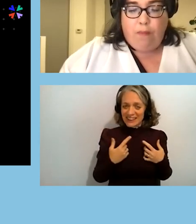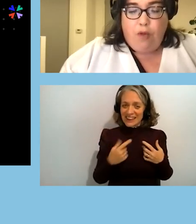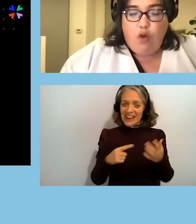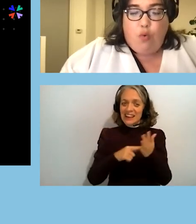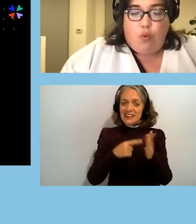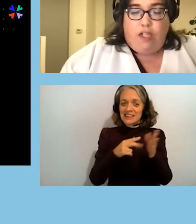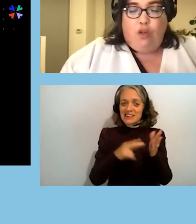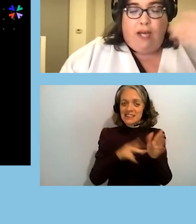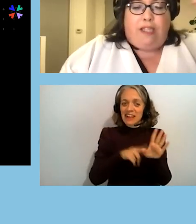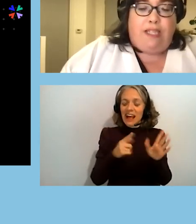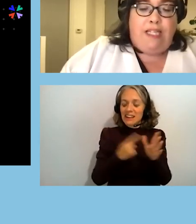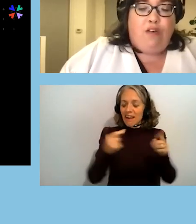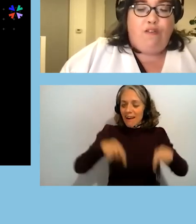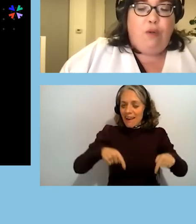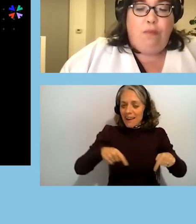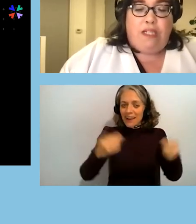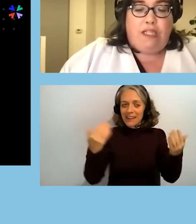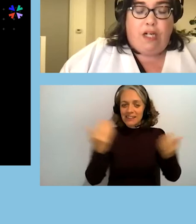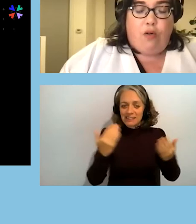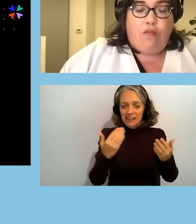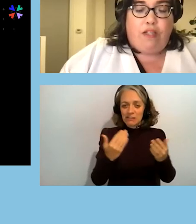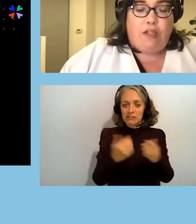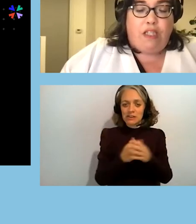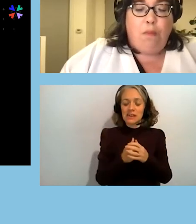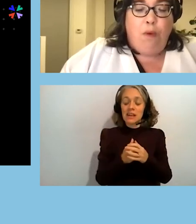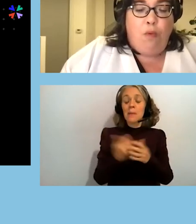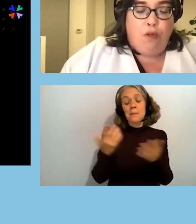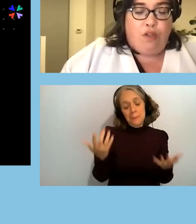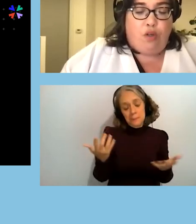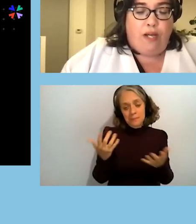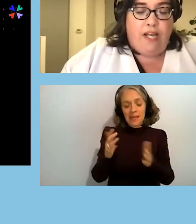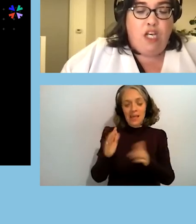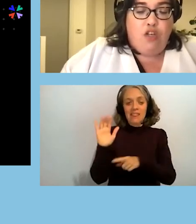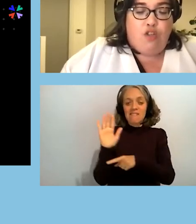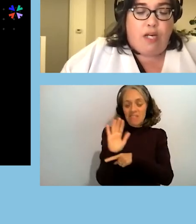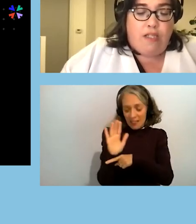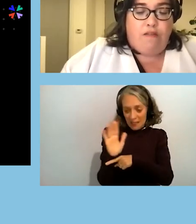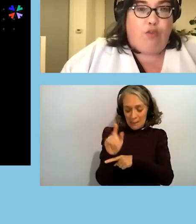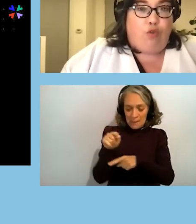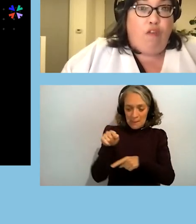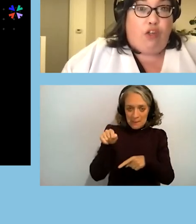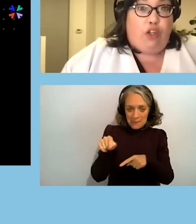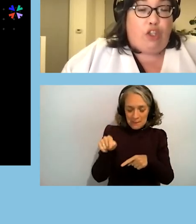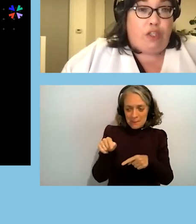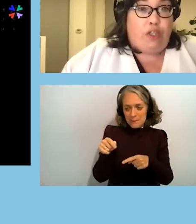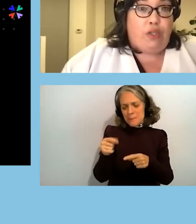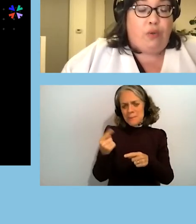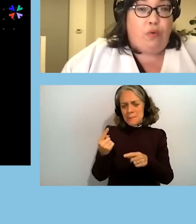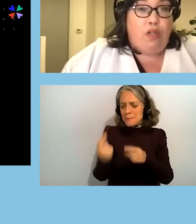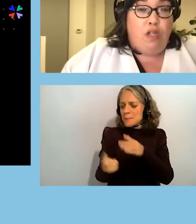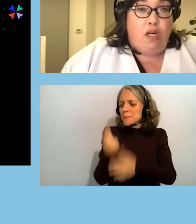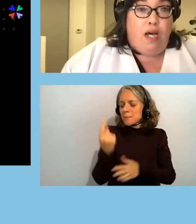is, in the film in itself, there's this moment where Jennifer refers